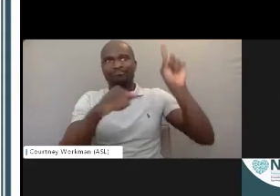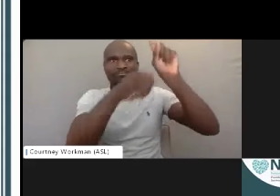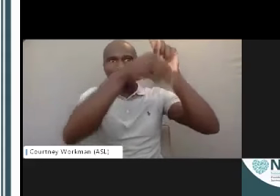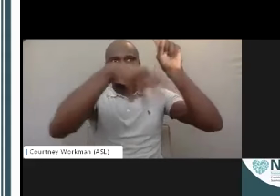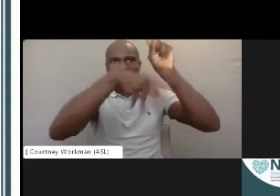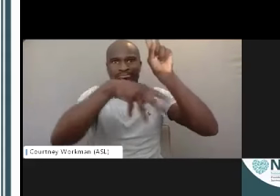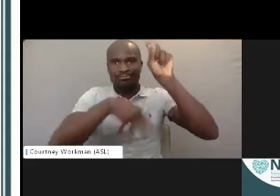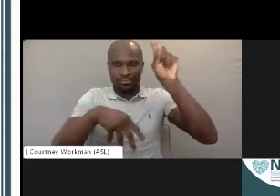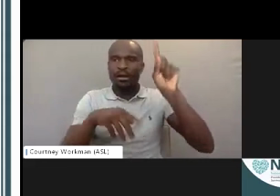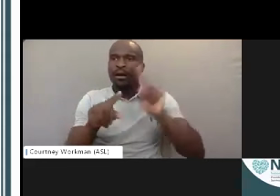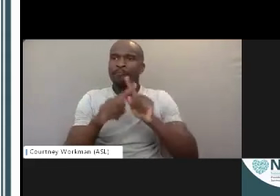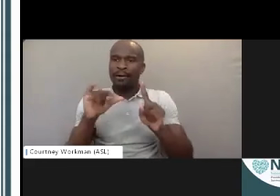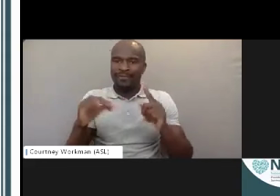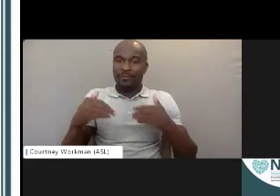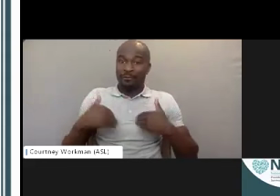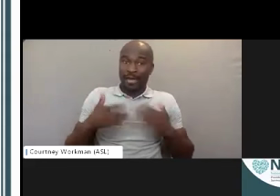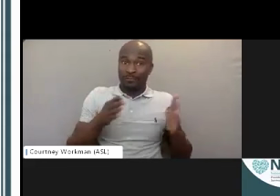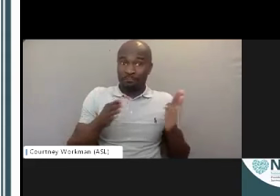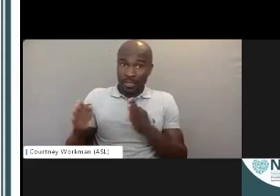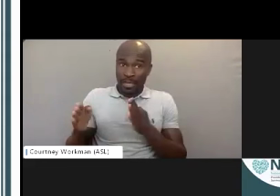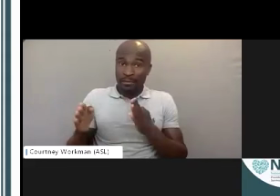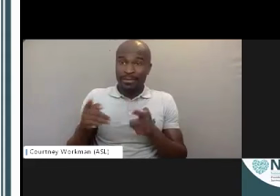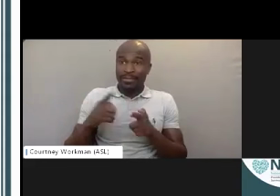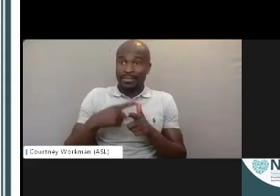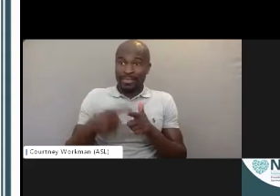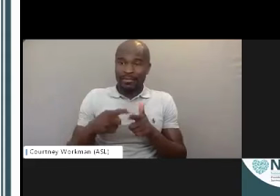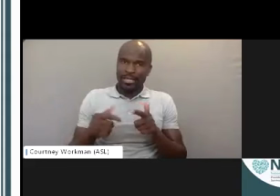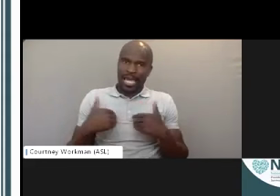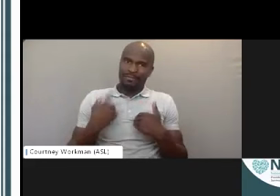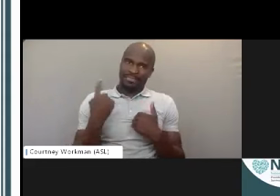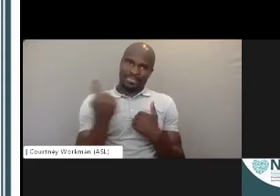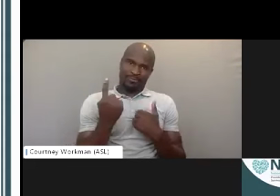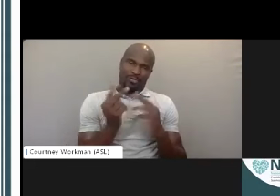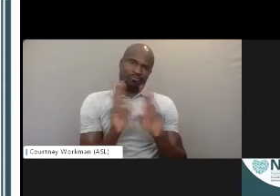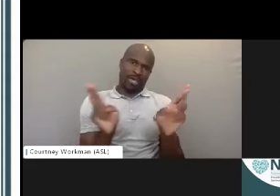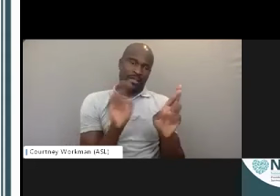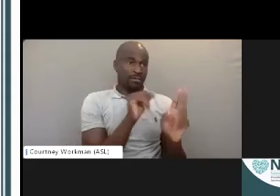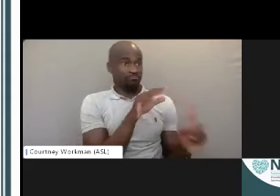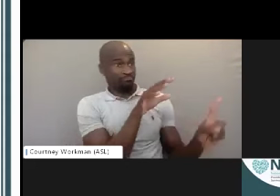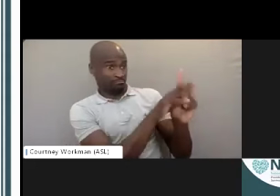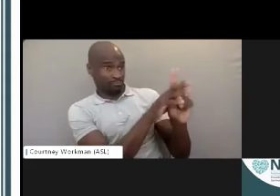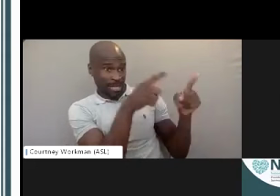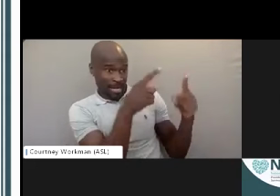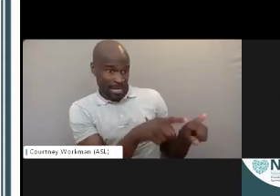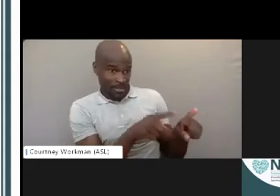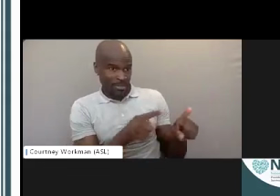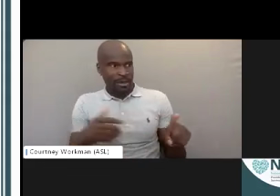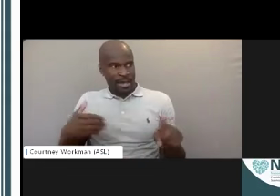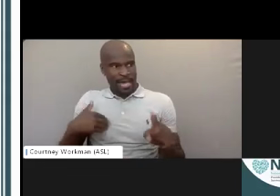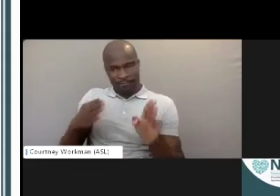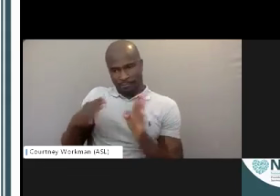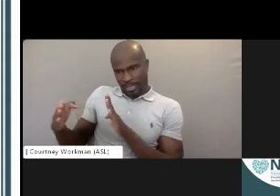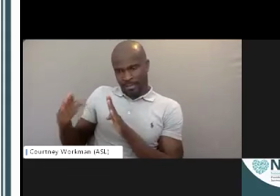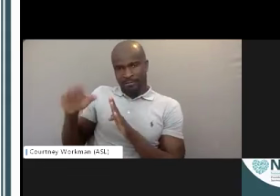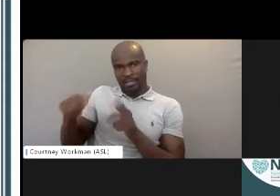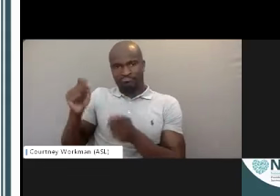as needed based on the incident itself and what happens around that incident. Thank you. Well,